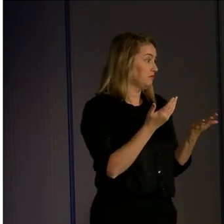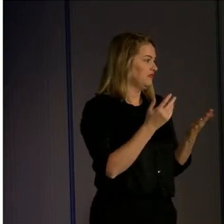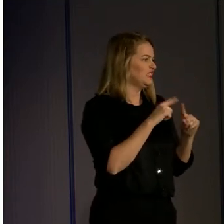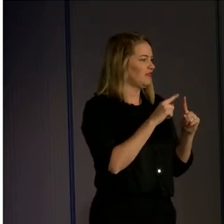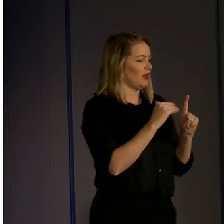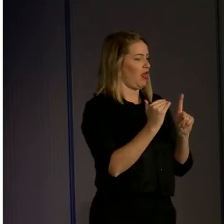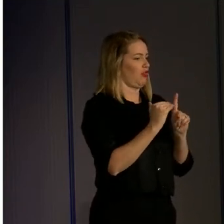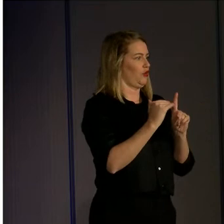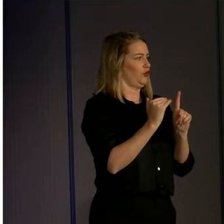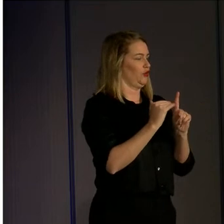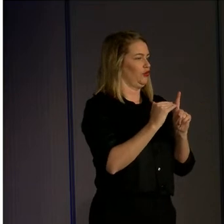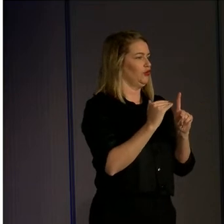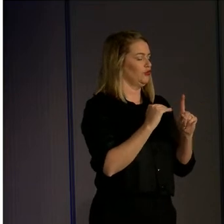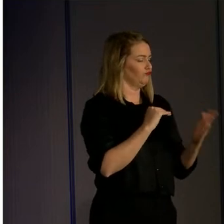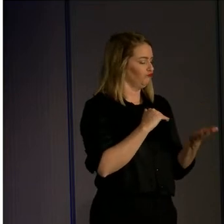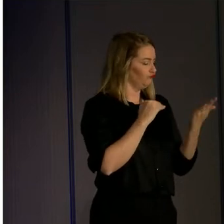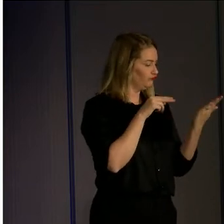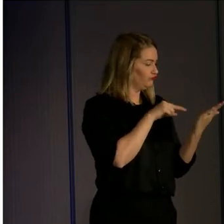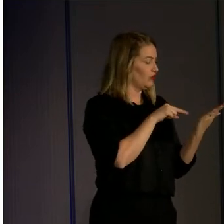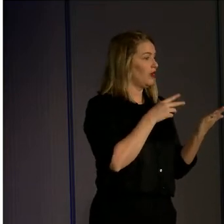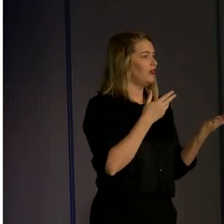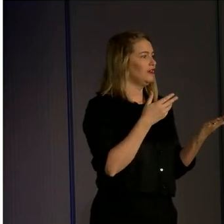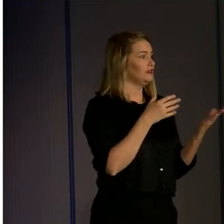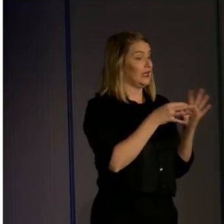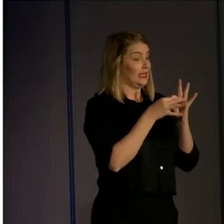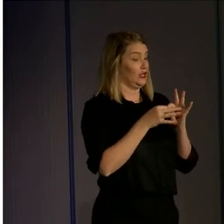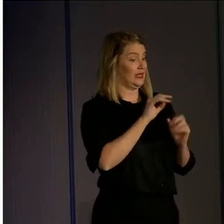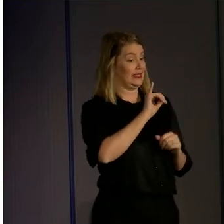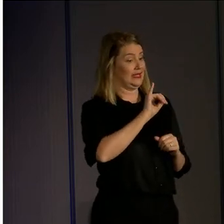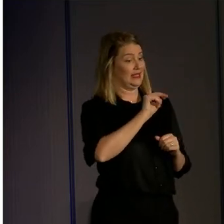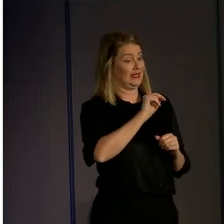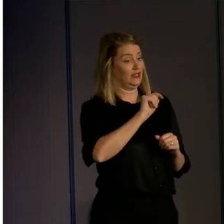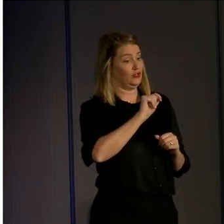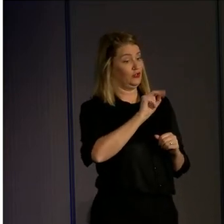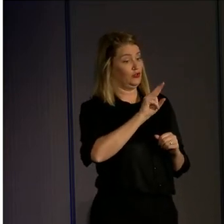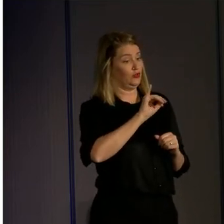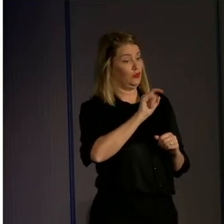alerts. That's something that really doesn't have anything to do with Intuit, but it helps me get a